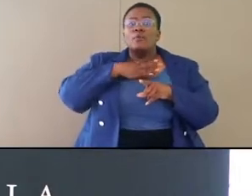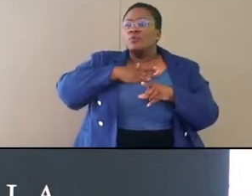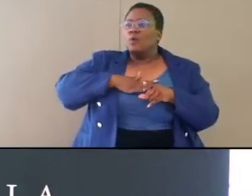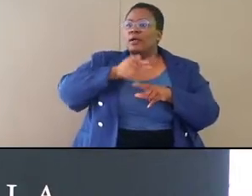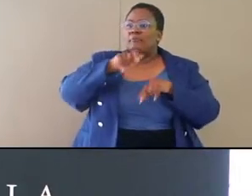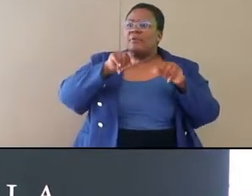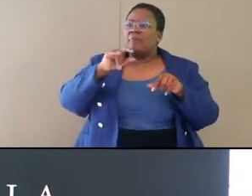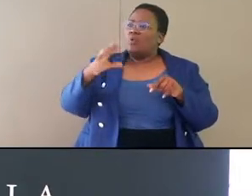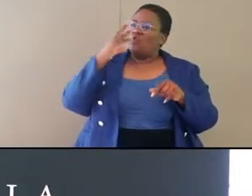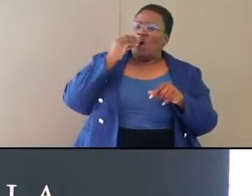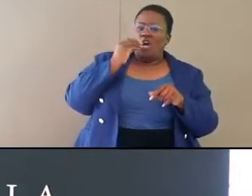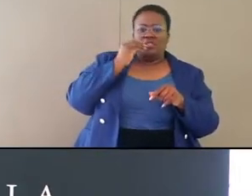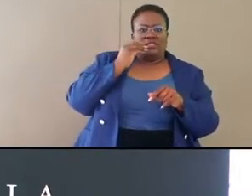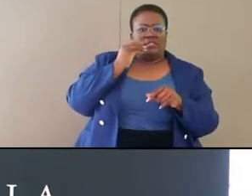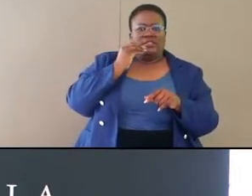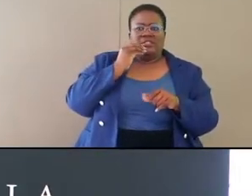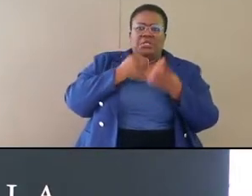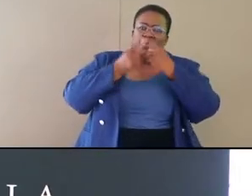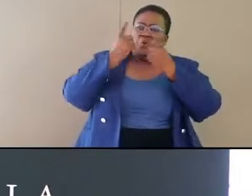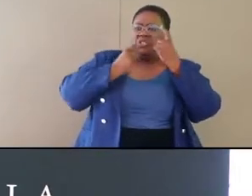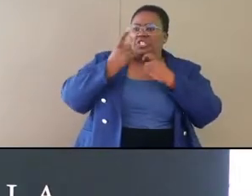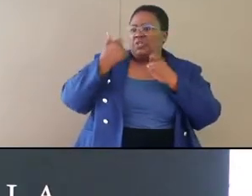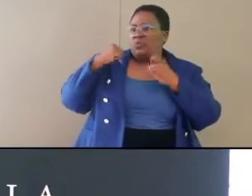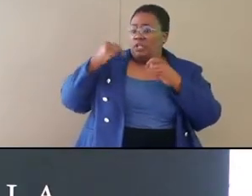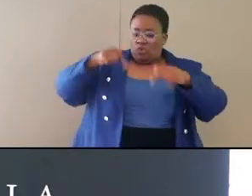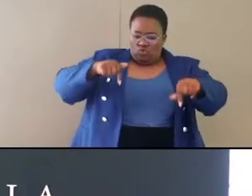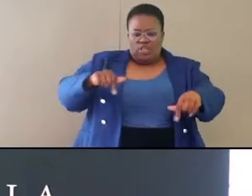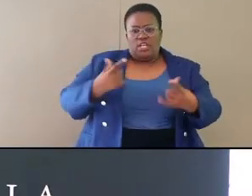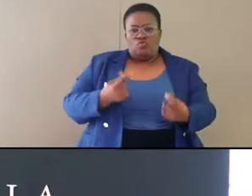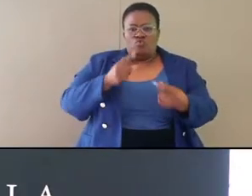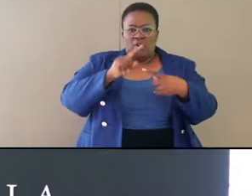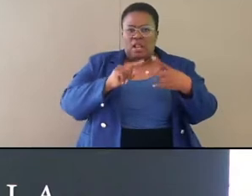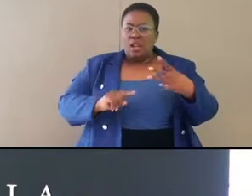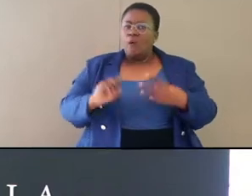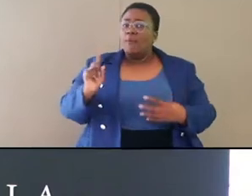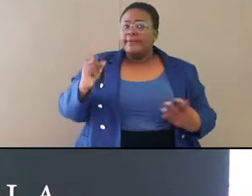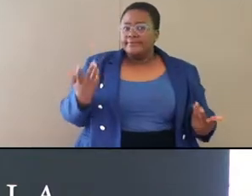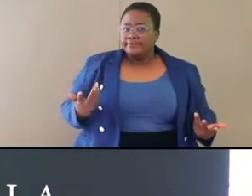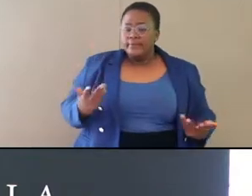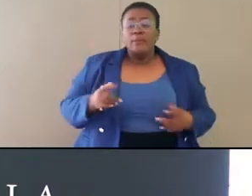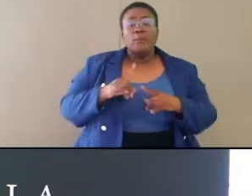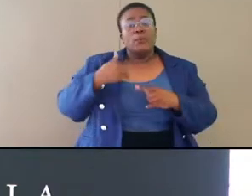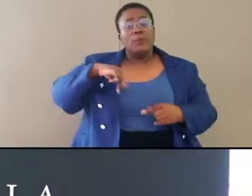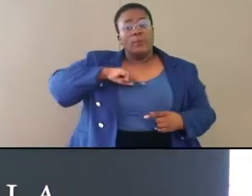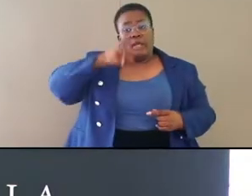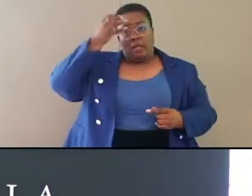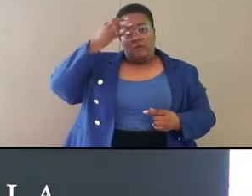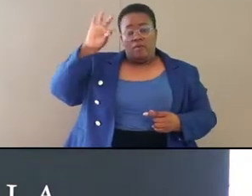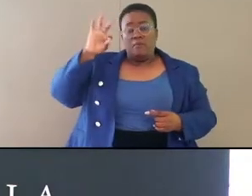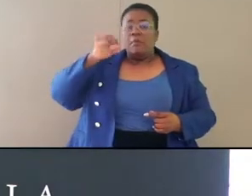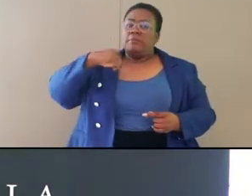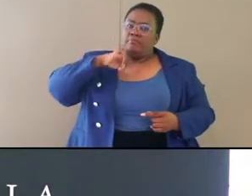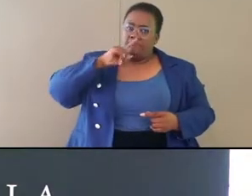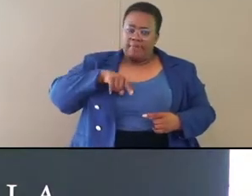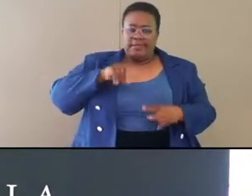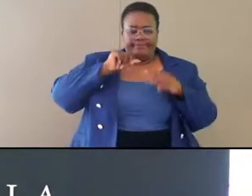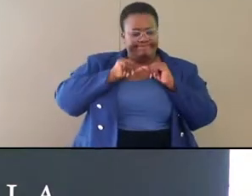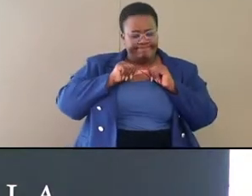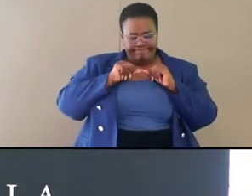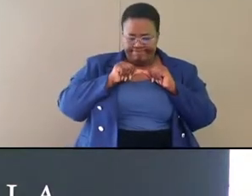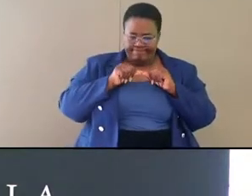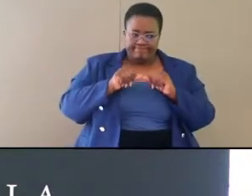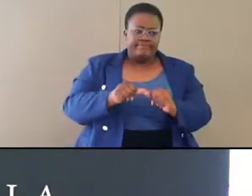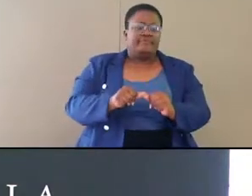to ask us about the questions of what we have done today. We as government must consistently and continuously